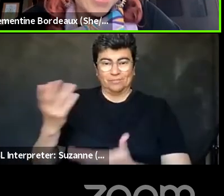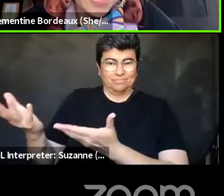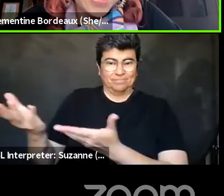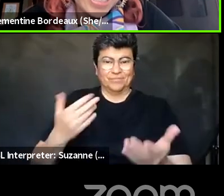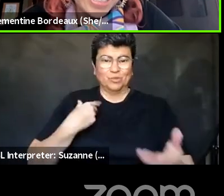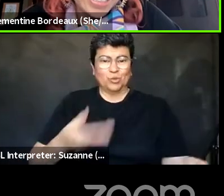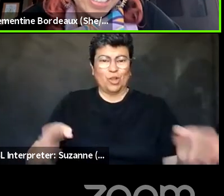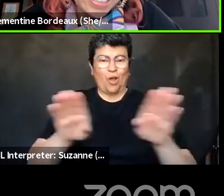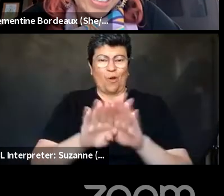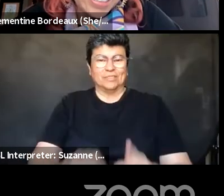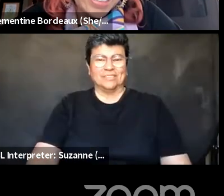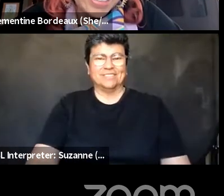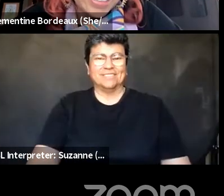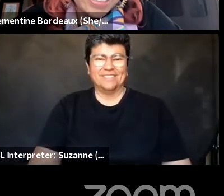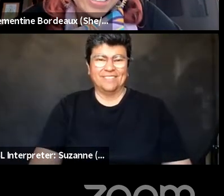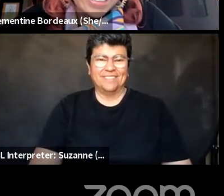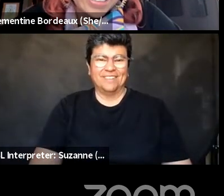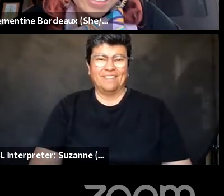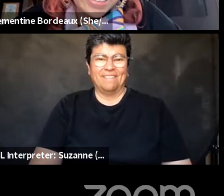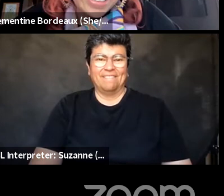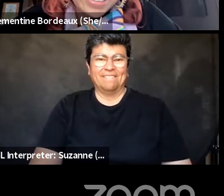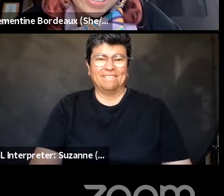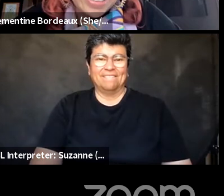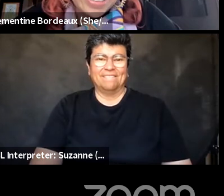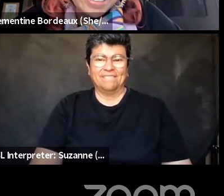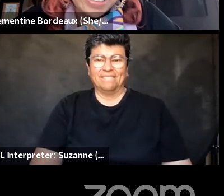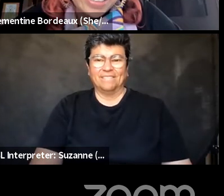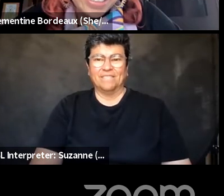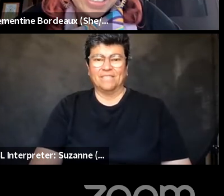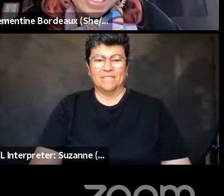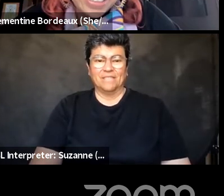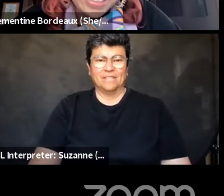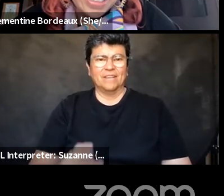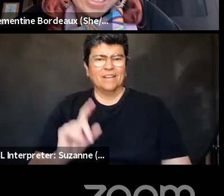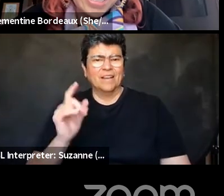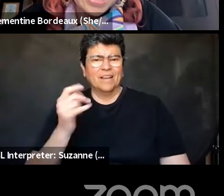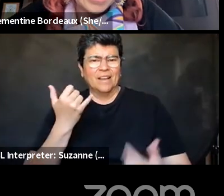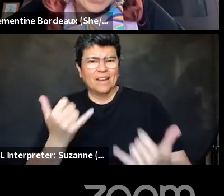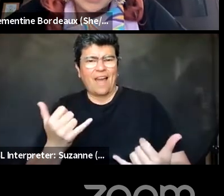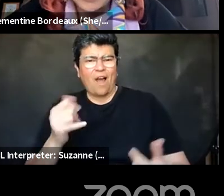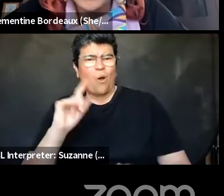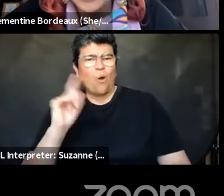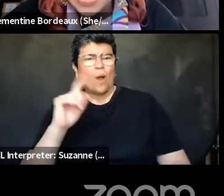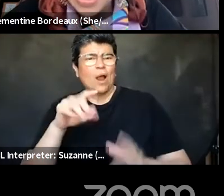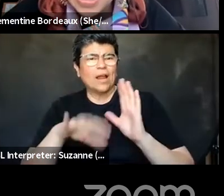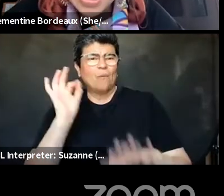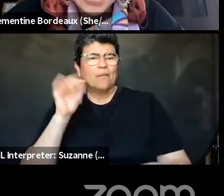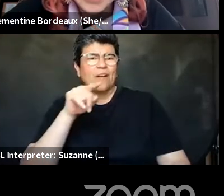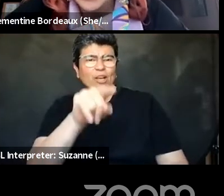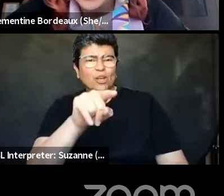us out. Clementine, where can the people find you? Yeah.